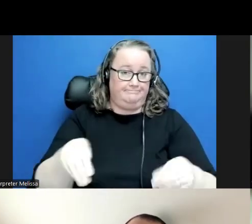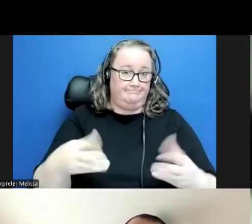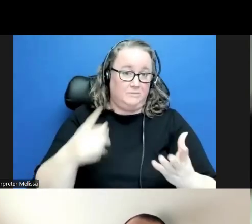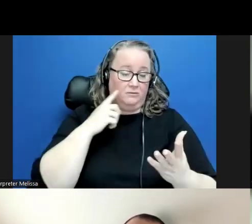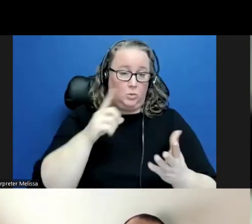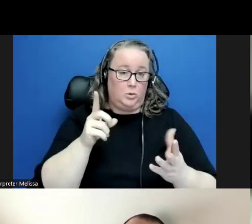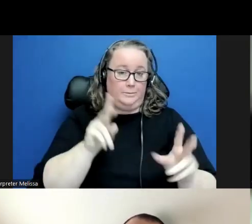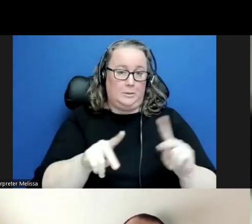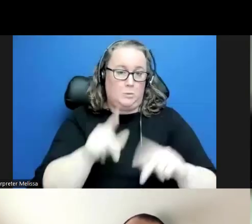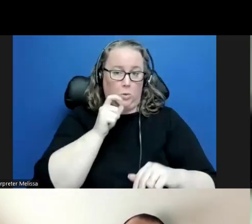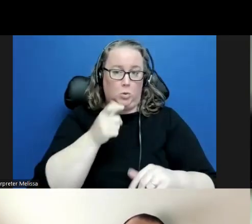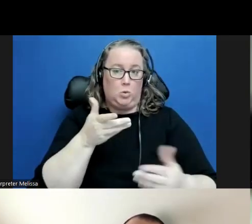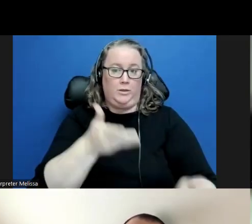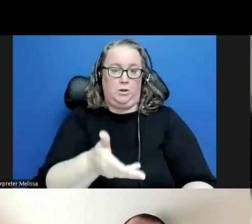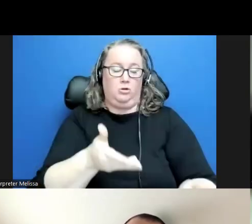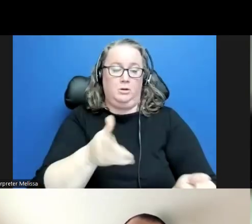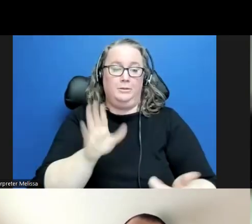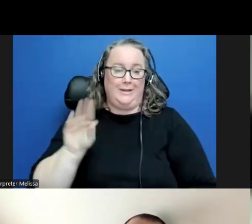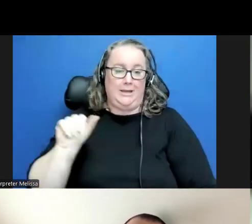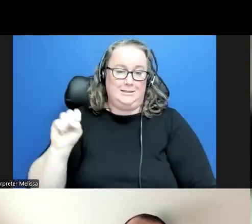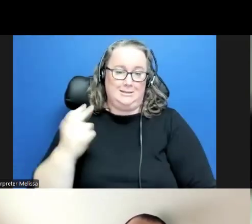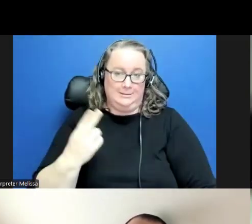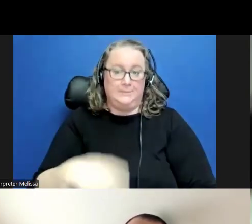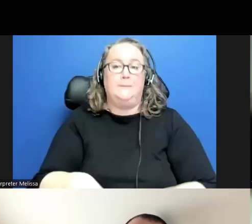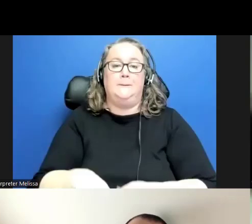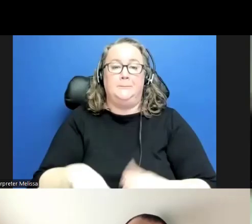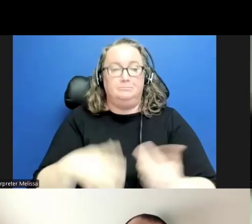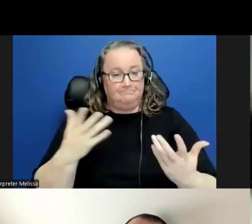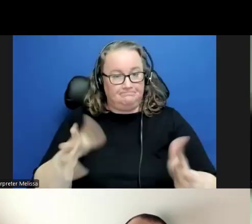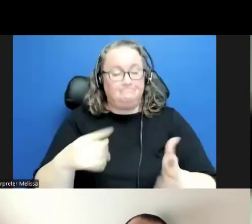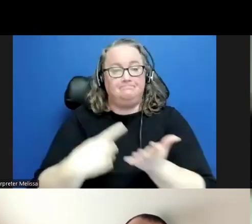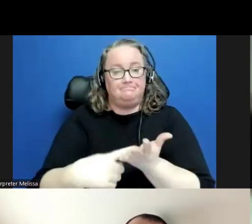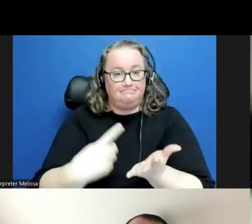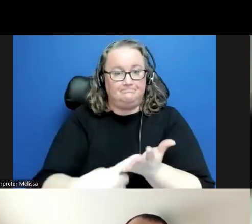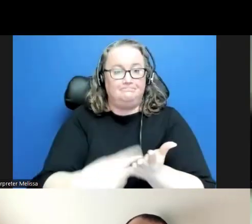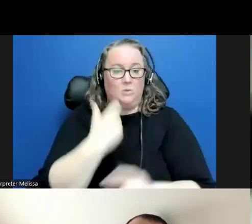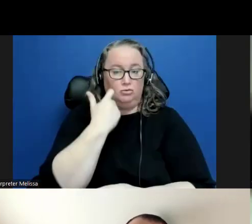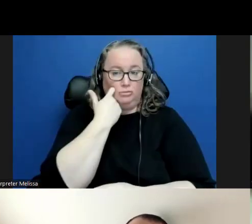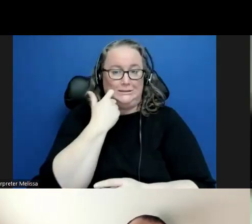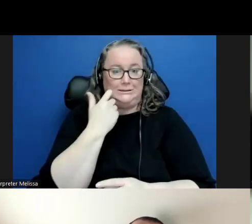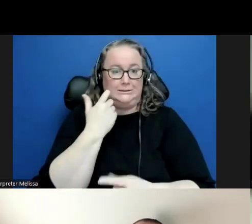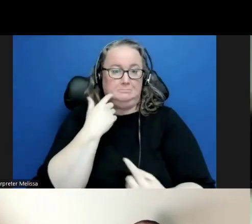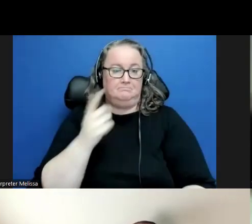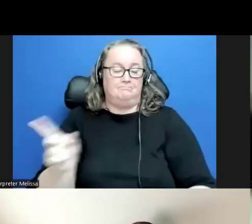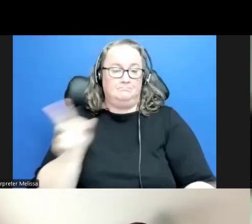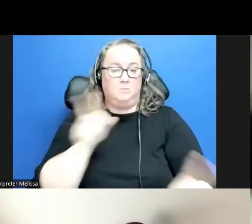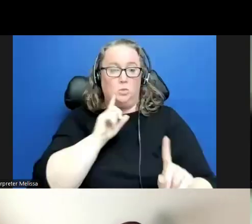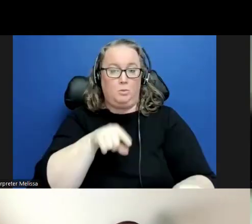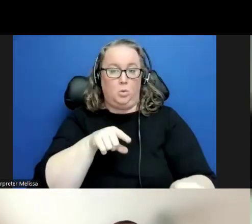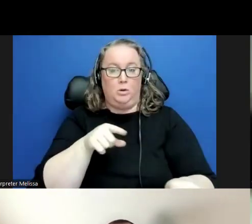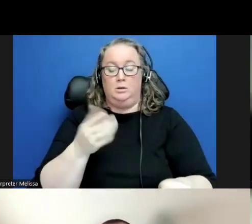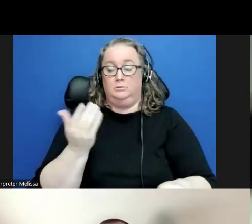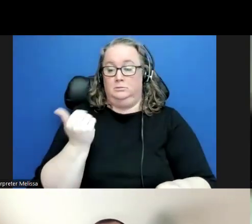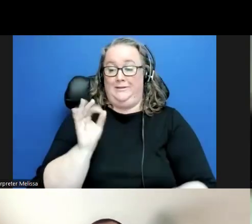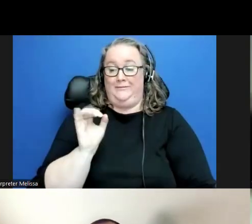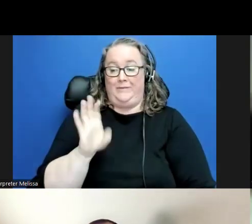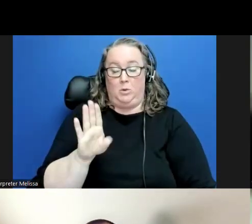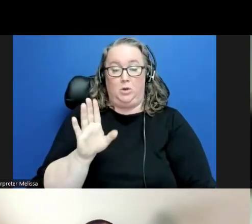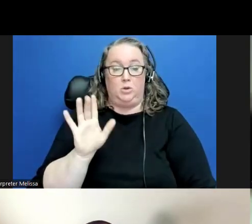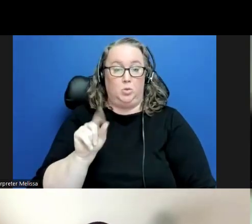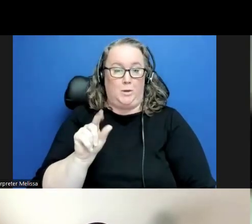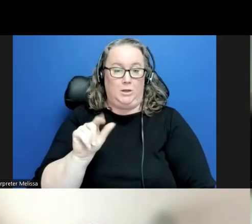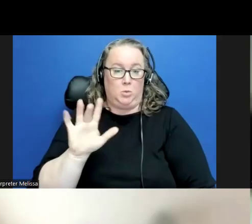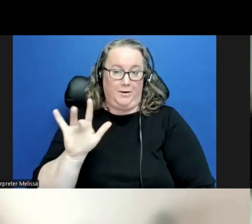individuals at Bridgewater State Hospital, as discussed in our most recent public report issued in February